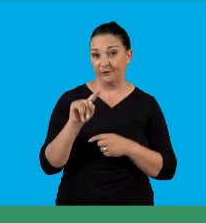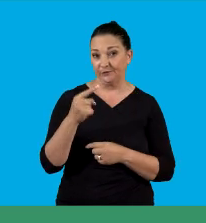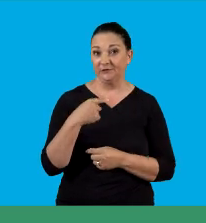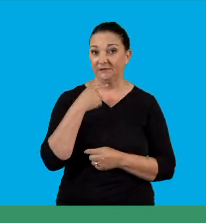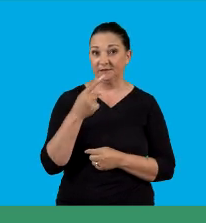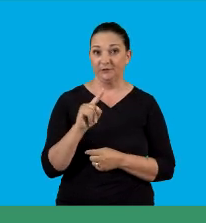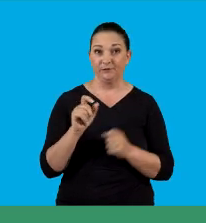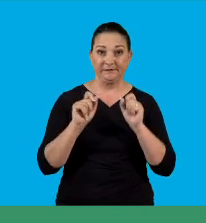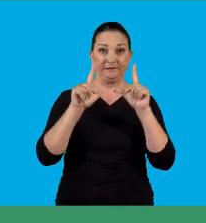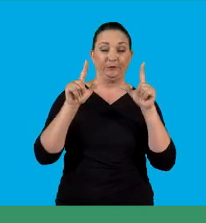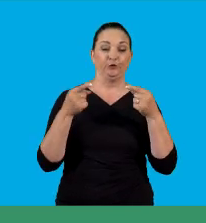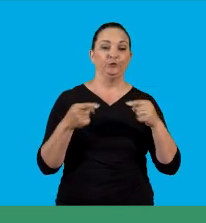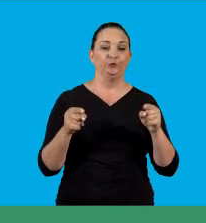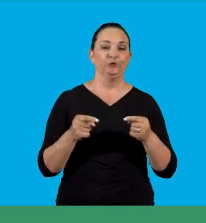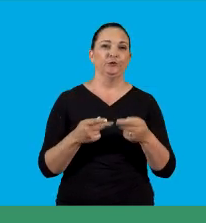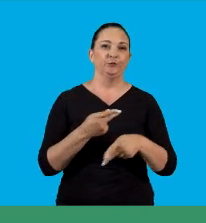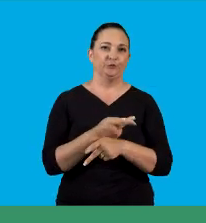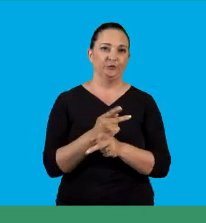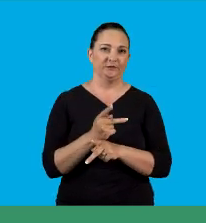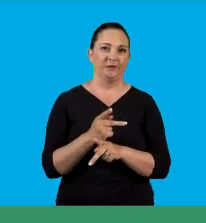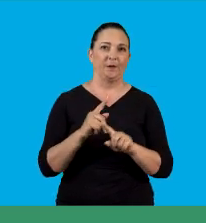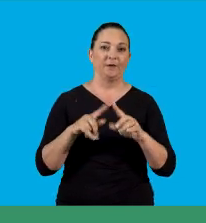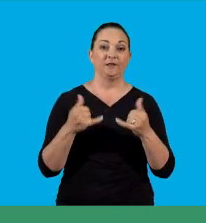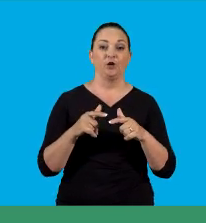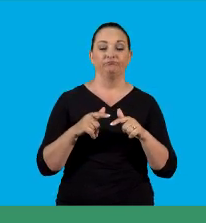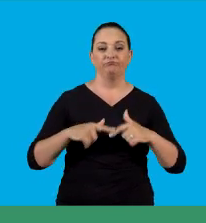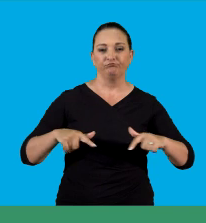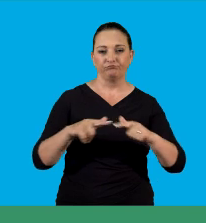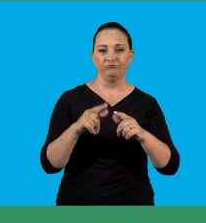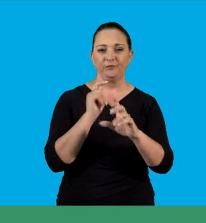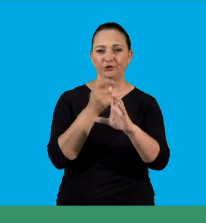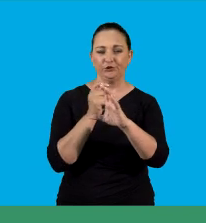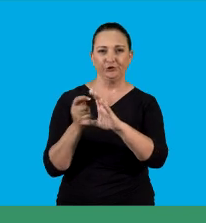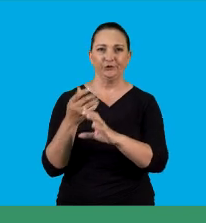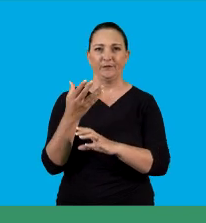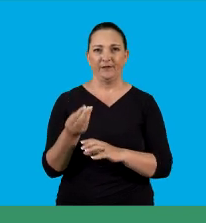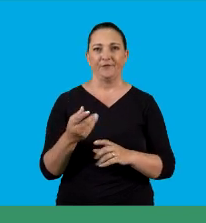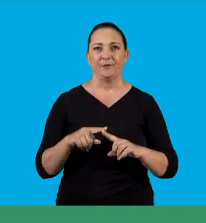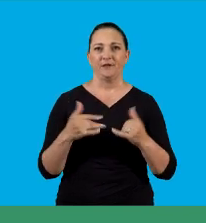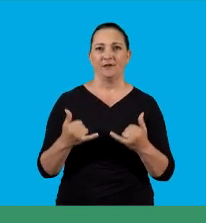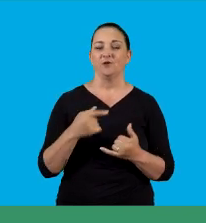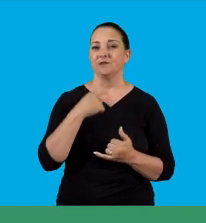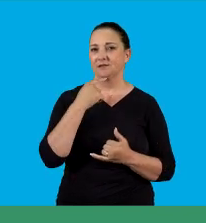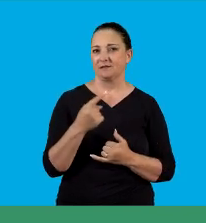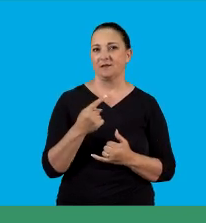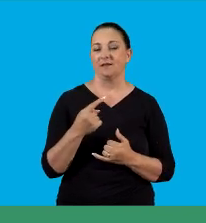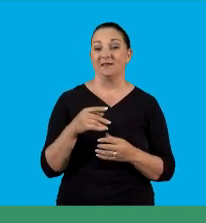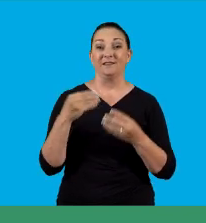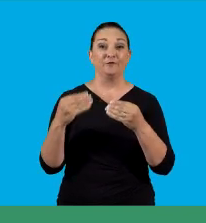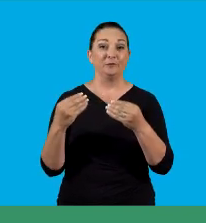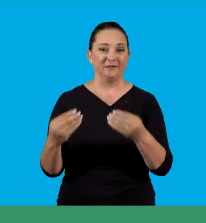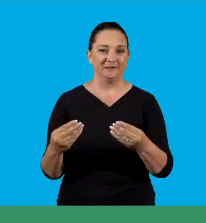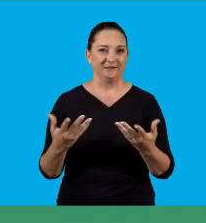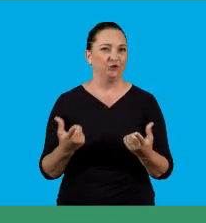Surprise Music Productions is a small company producing music at a local township. It's just a statement. They are informing us of what this particular